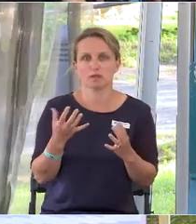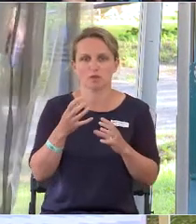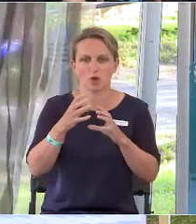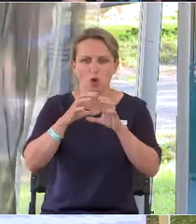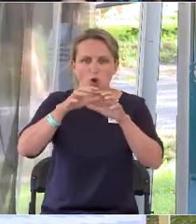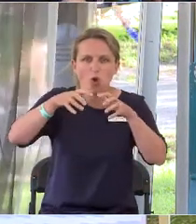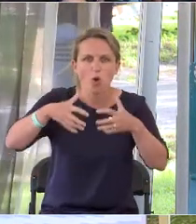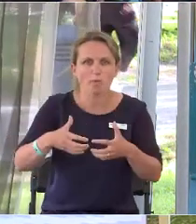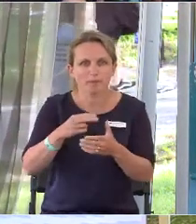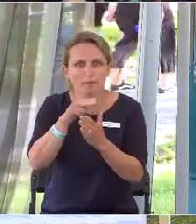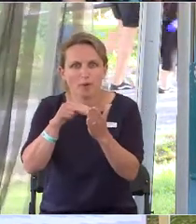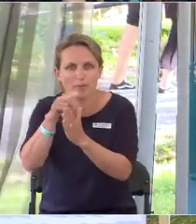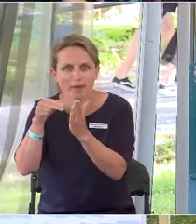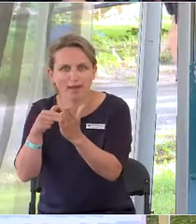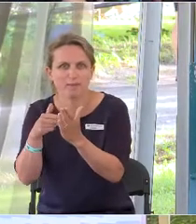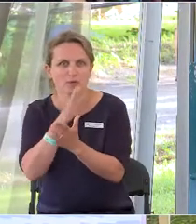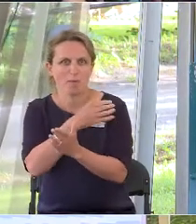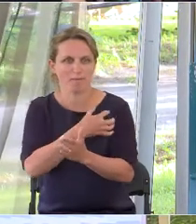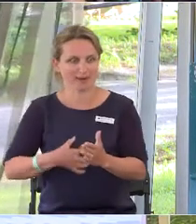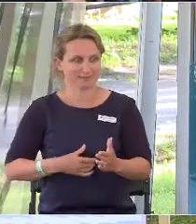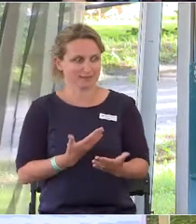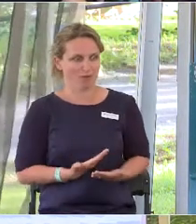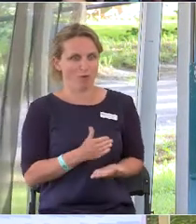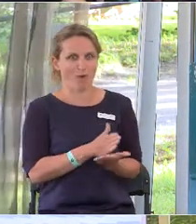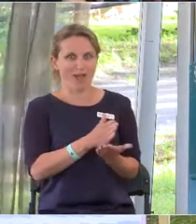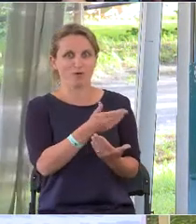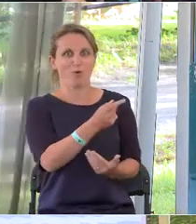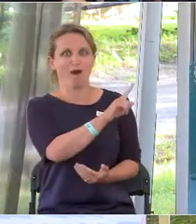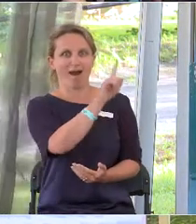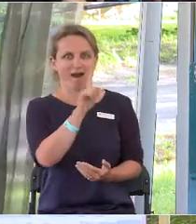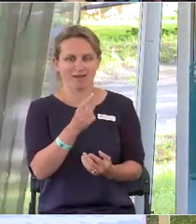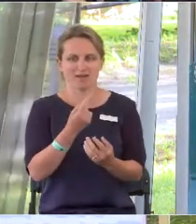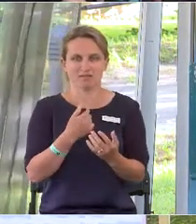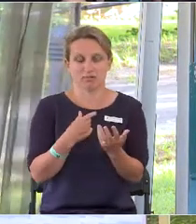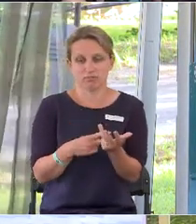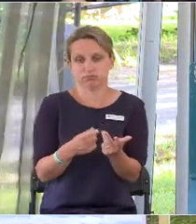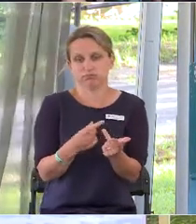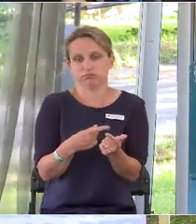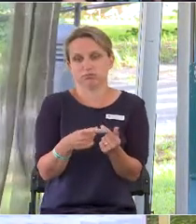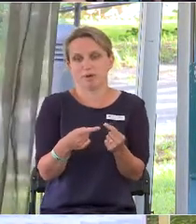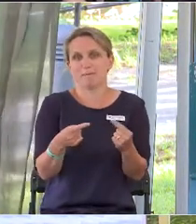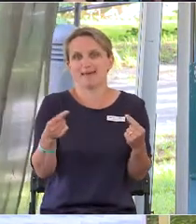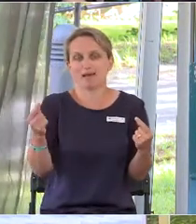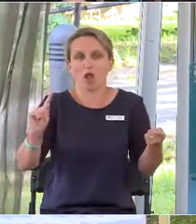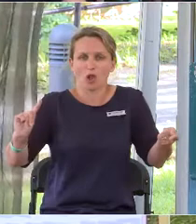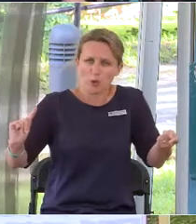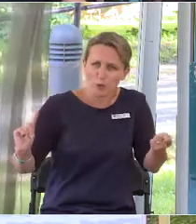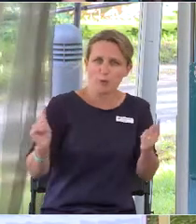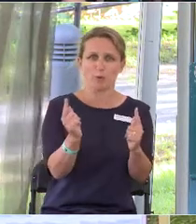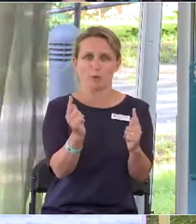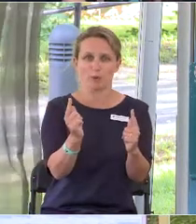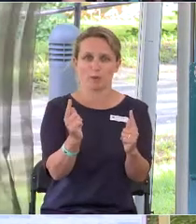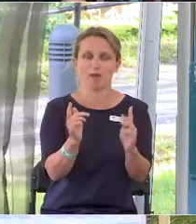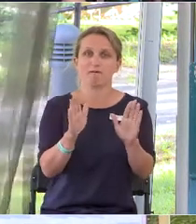globalization in the presidency. So I could say I could continue for long, but to put it briefly, I